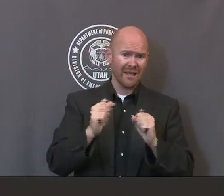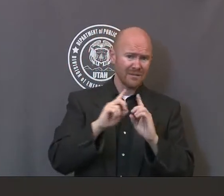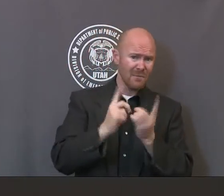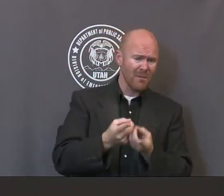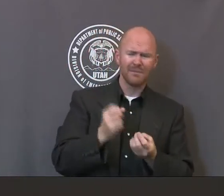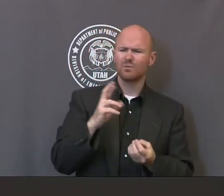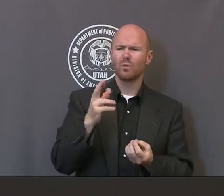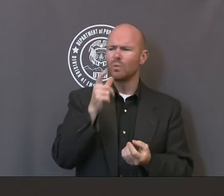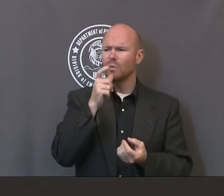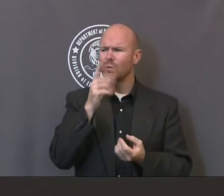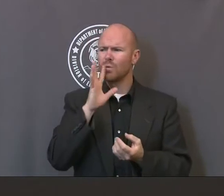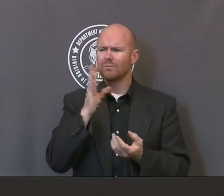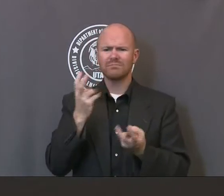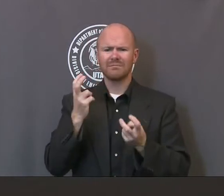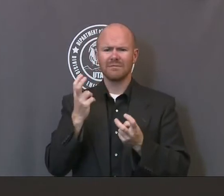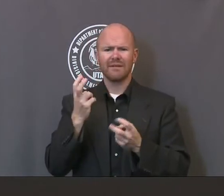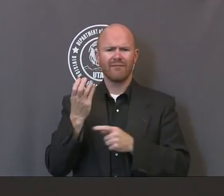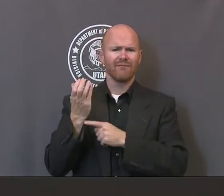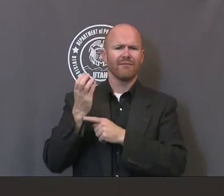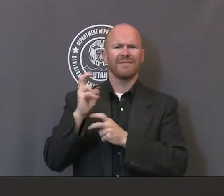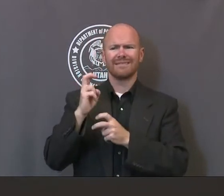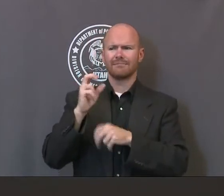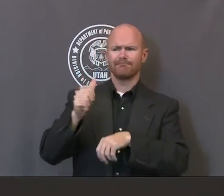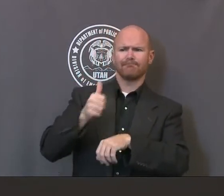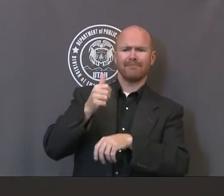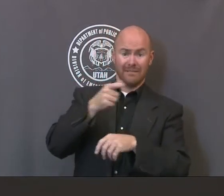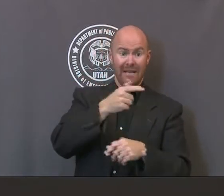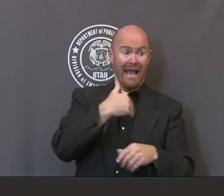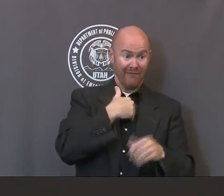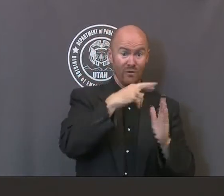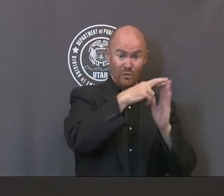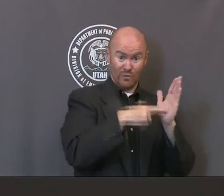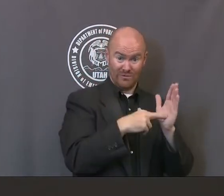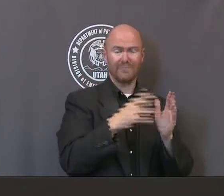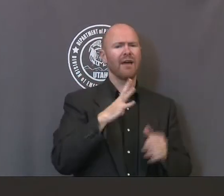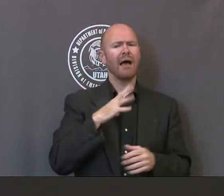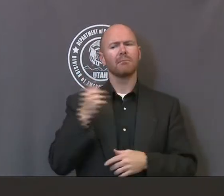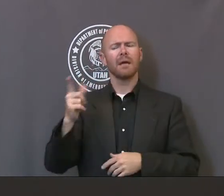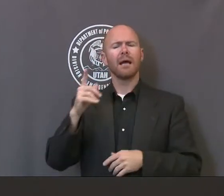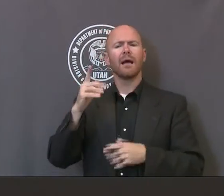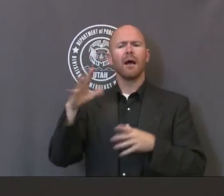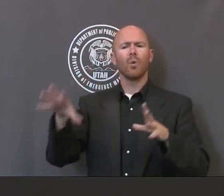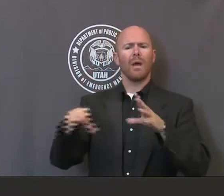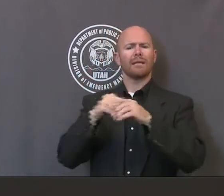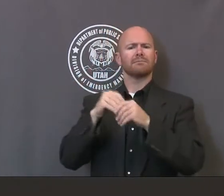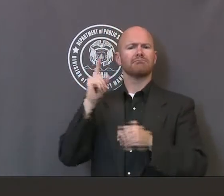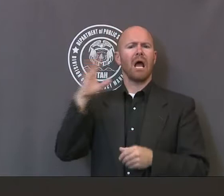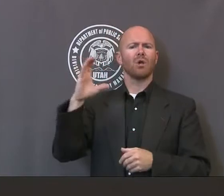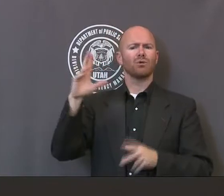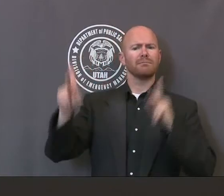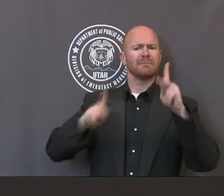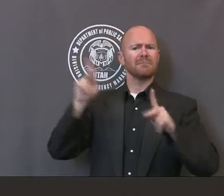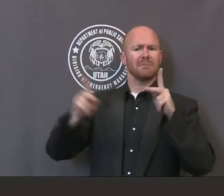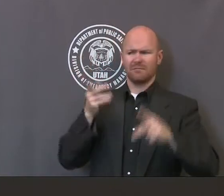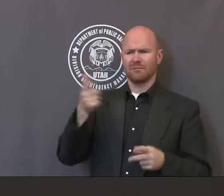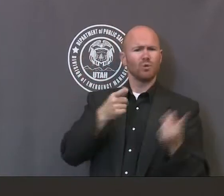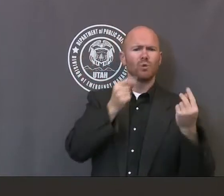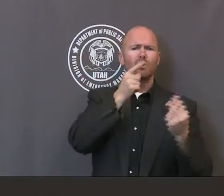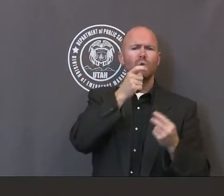restaurants? I mean, who breaks up the wedding of 100 people where nobody's wearing a mask and everyone's inside? And there's, I mean,